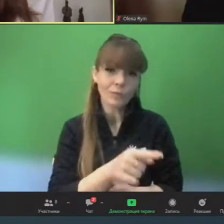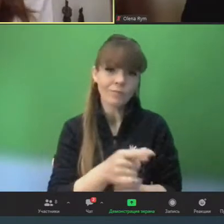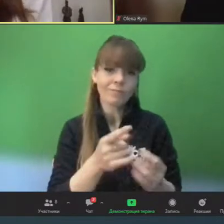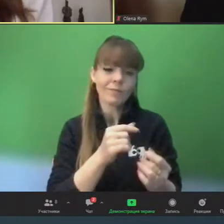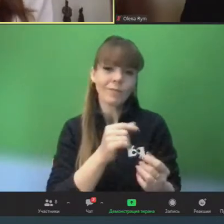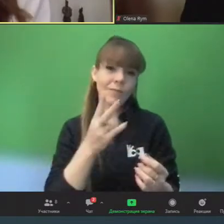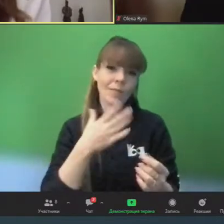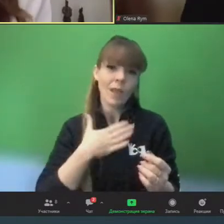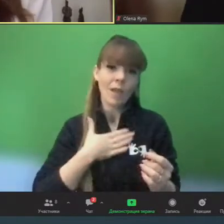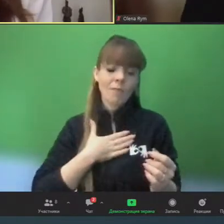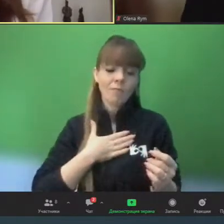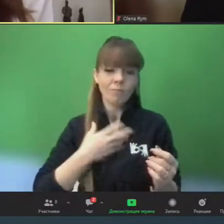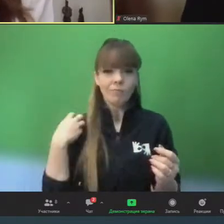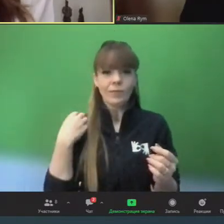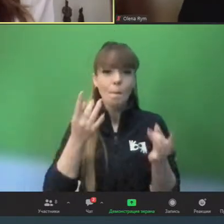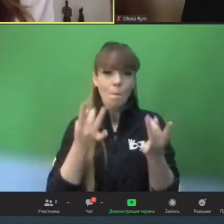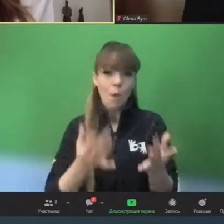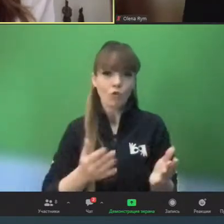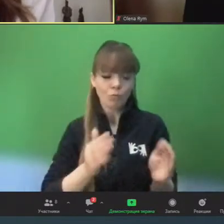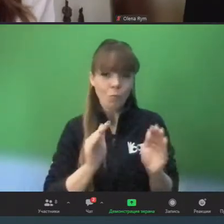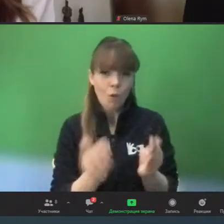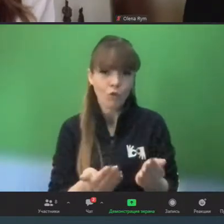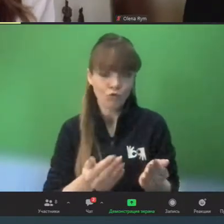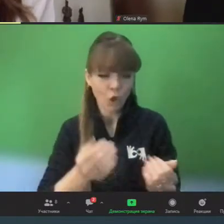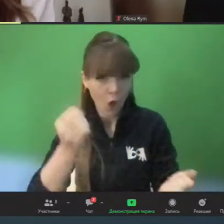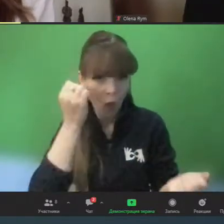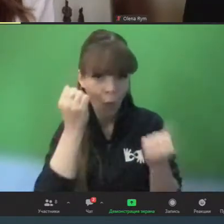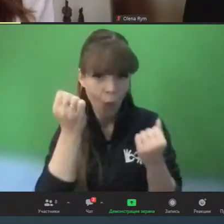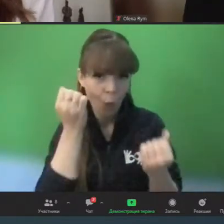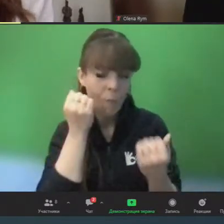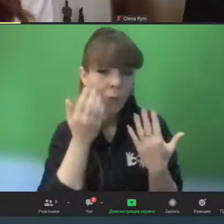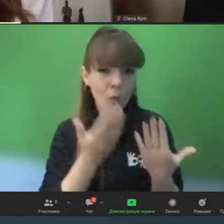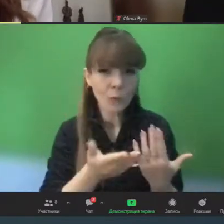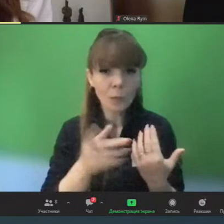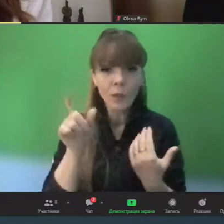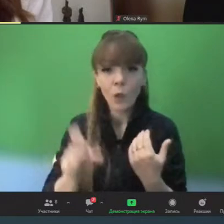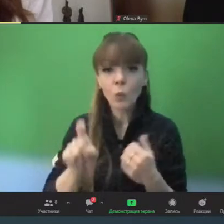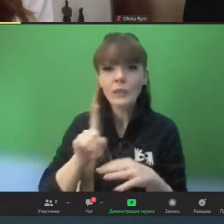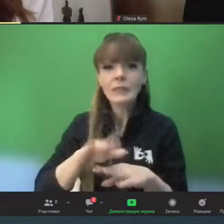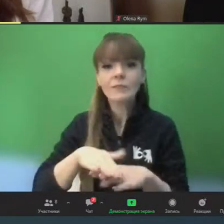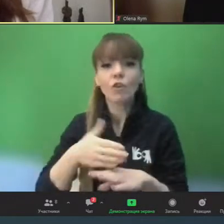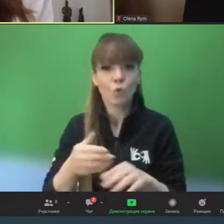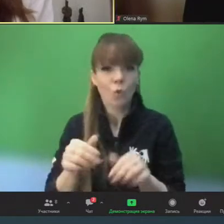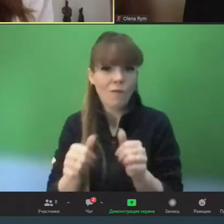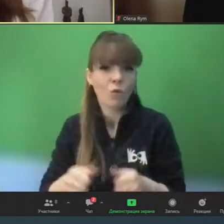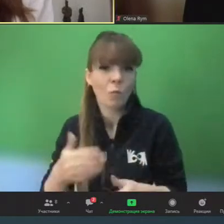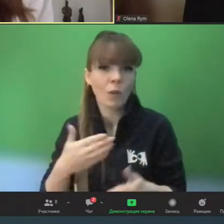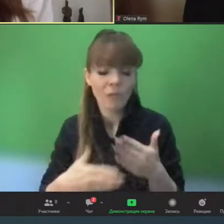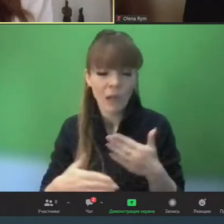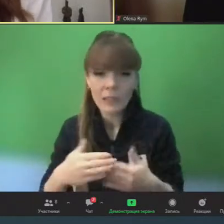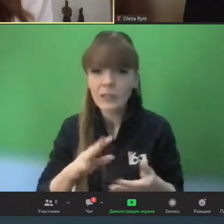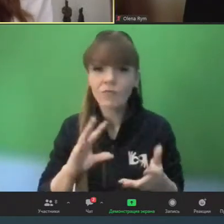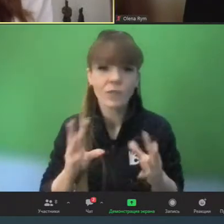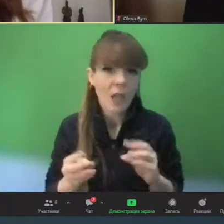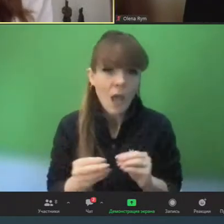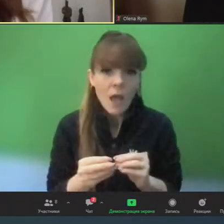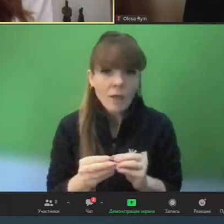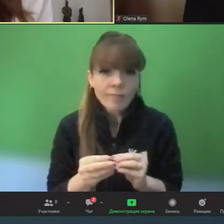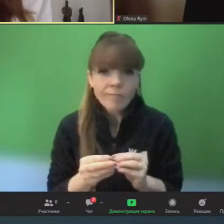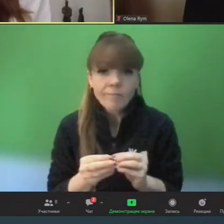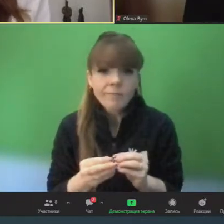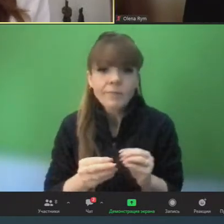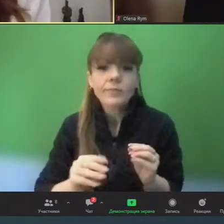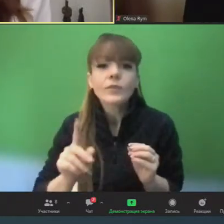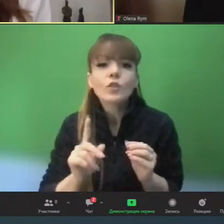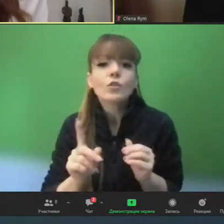course, this will be the person that the employer believes will bring less troubles. The heavy forms